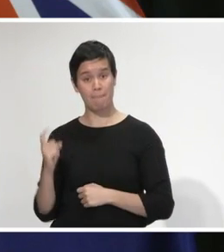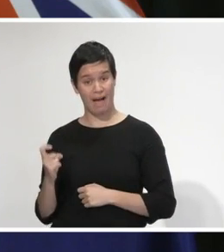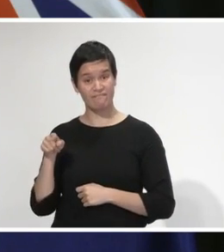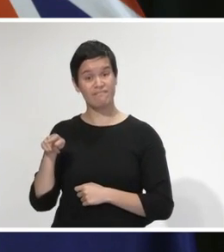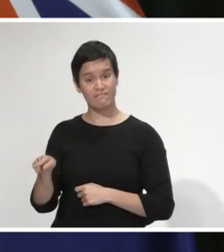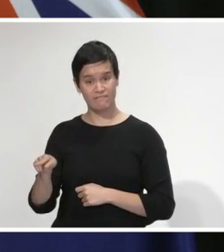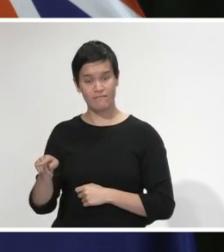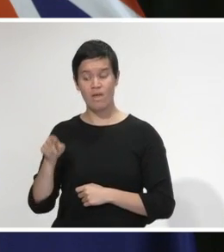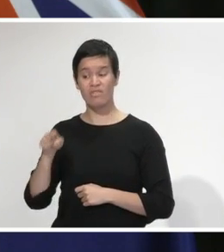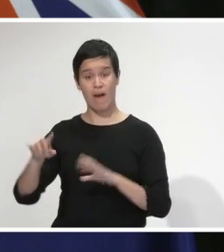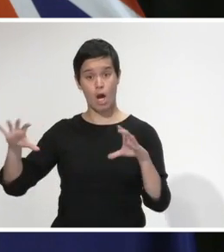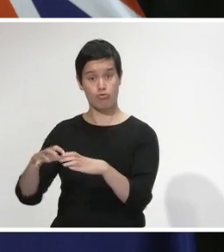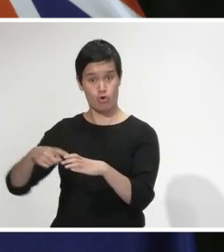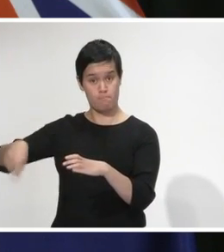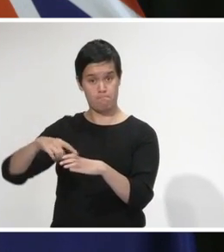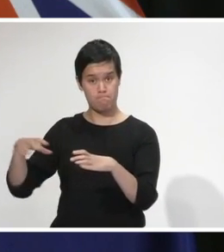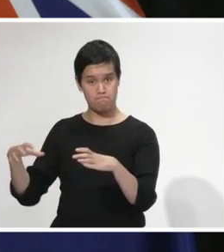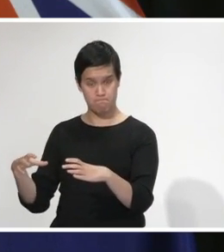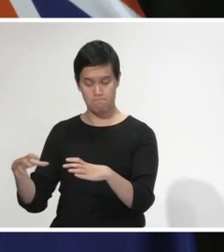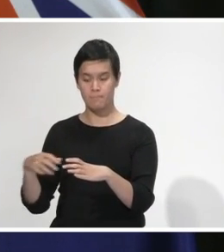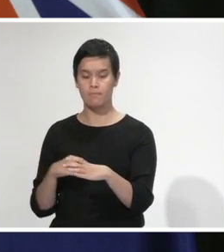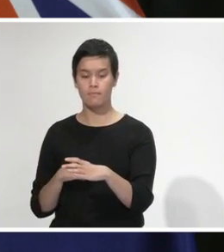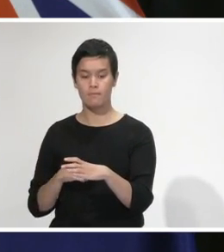can say is I know that the